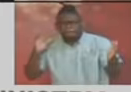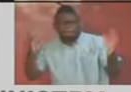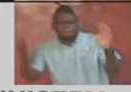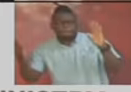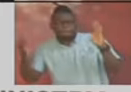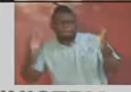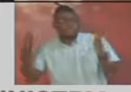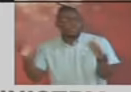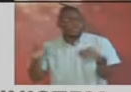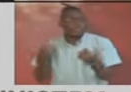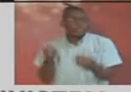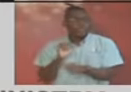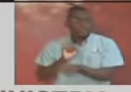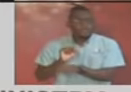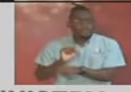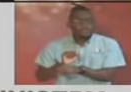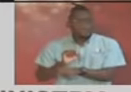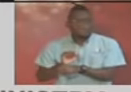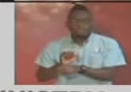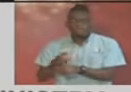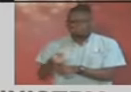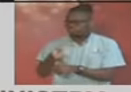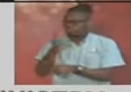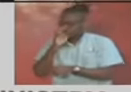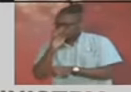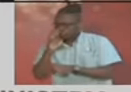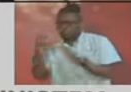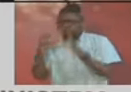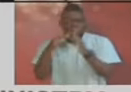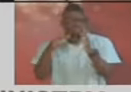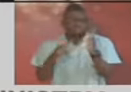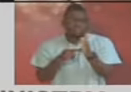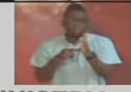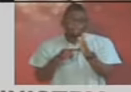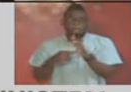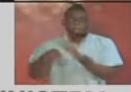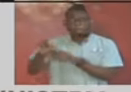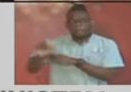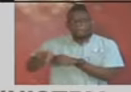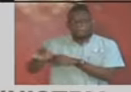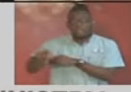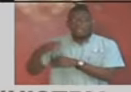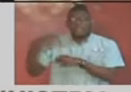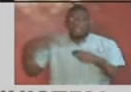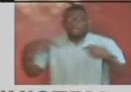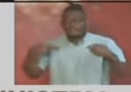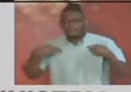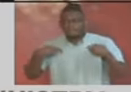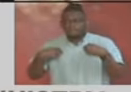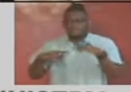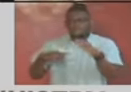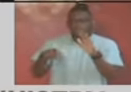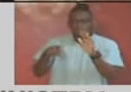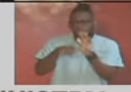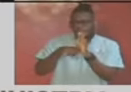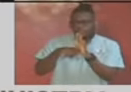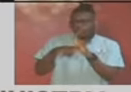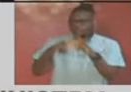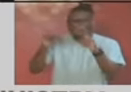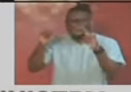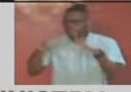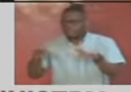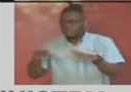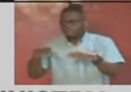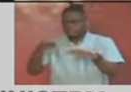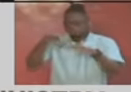measures, asking for a COVID negative test, screening when a person is traveling